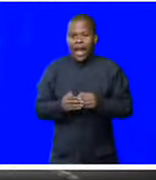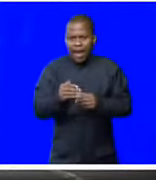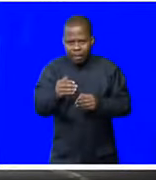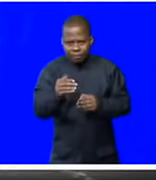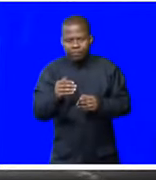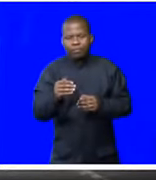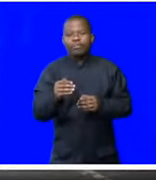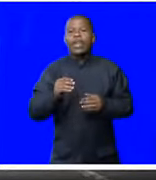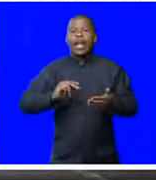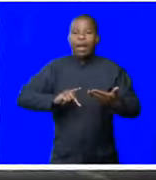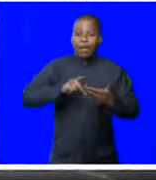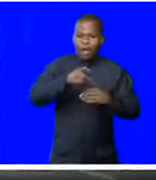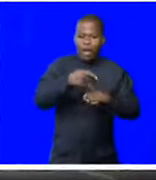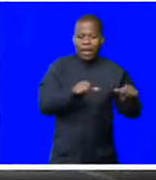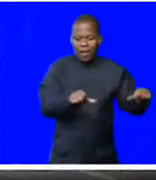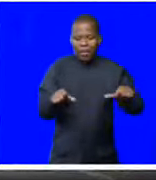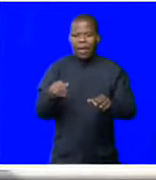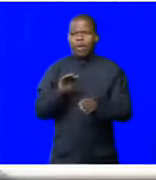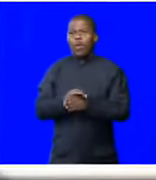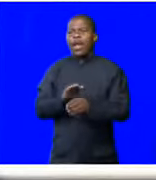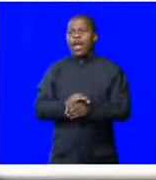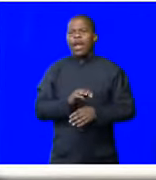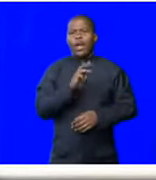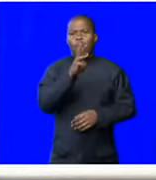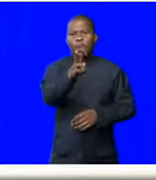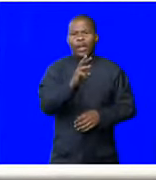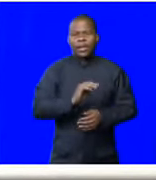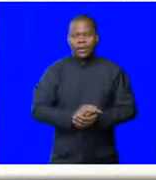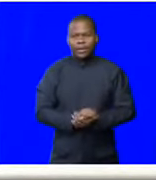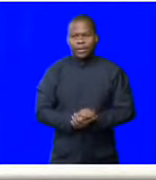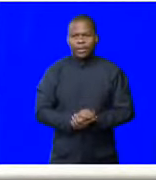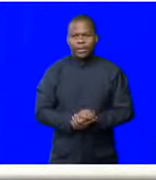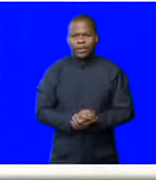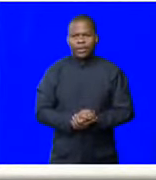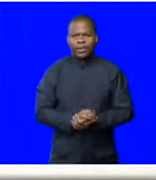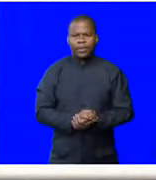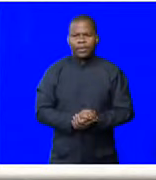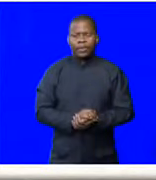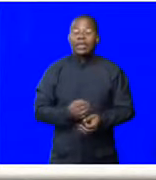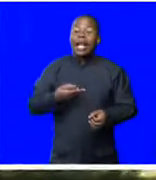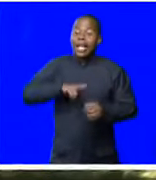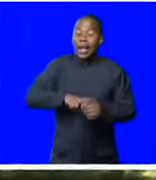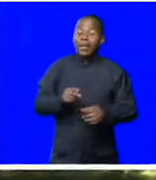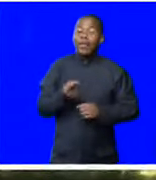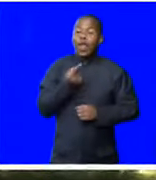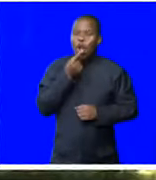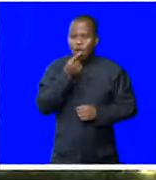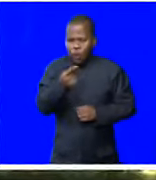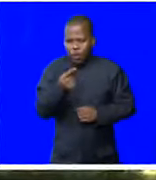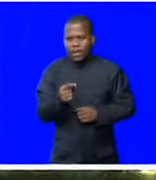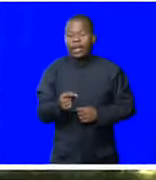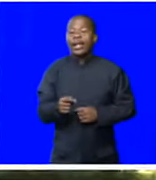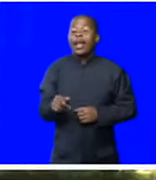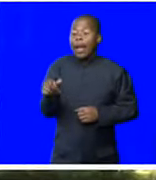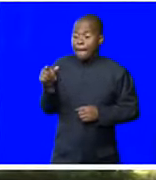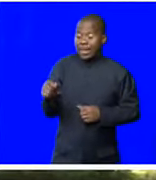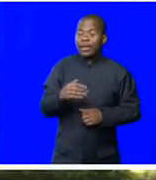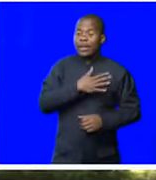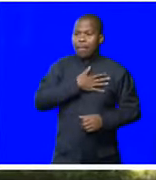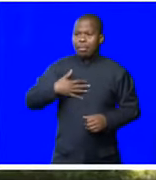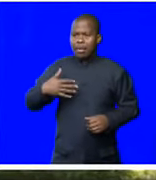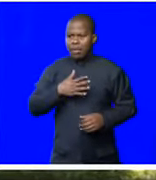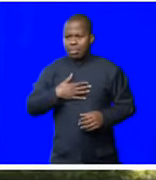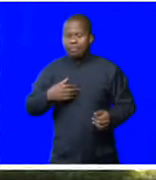in societies, they will have to revisit communities yet again. She adds that the ex-convicts have a duty to ask